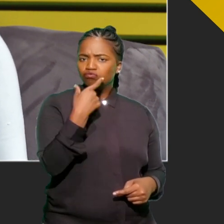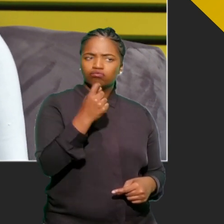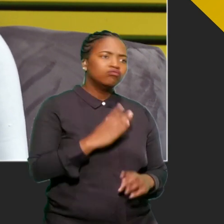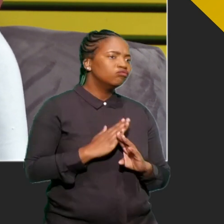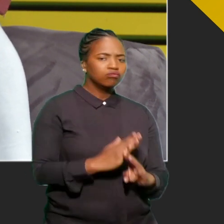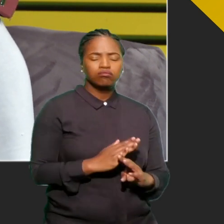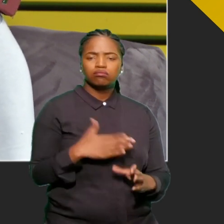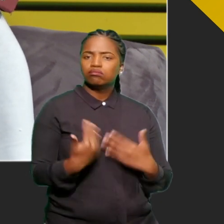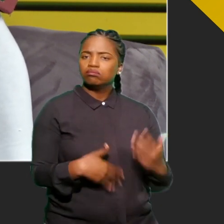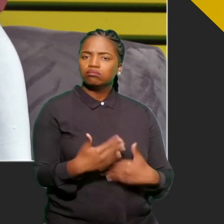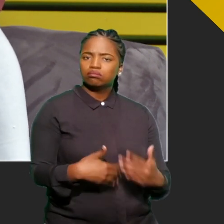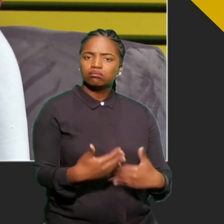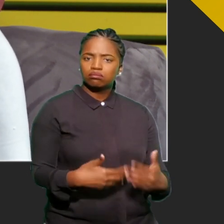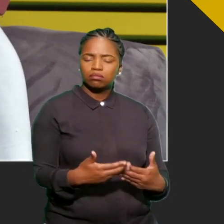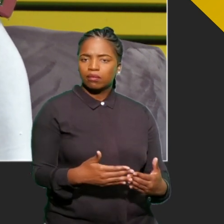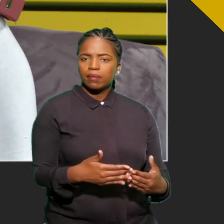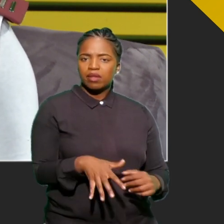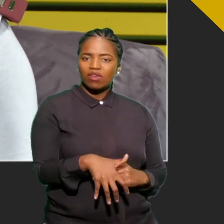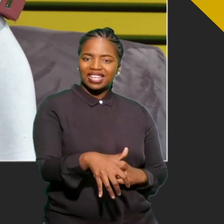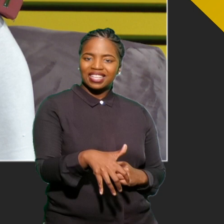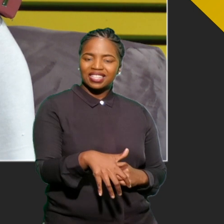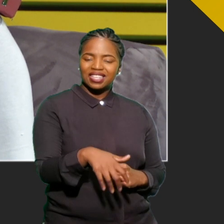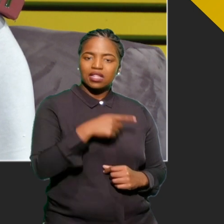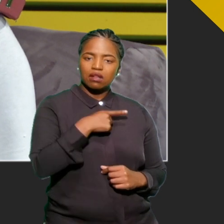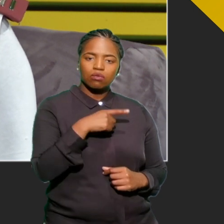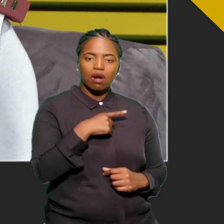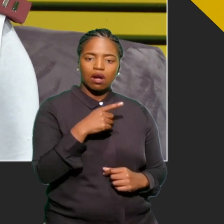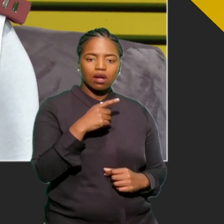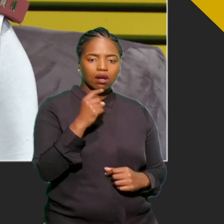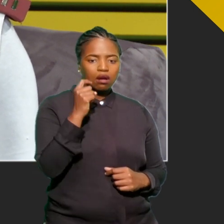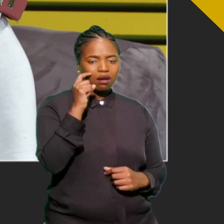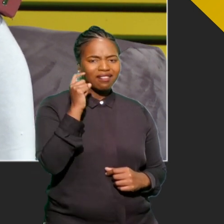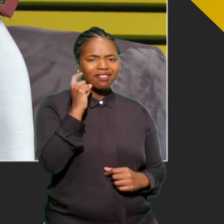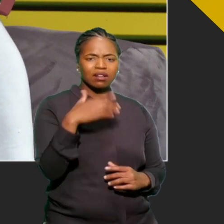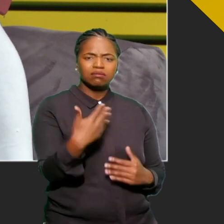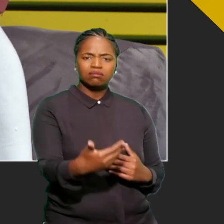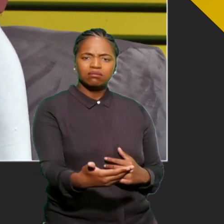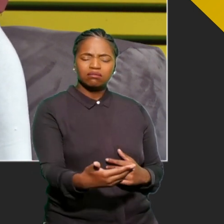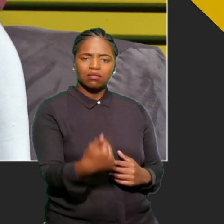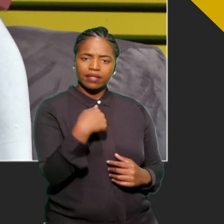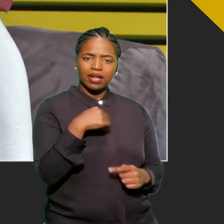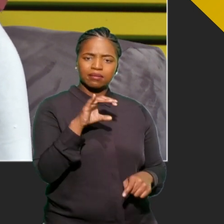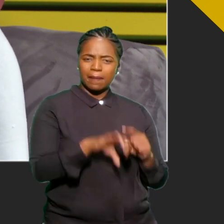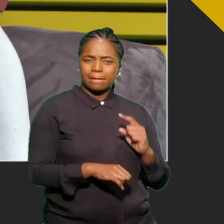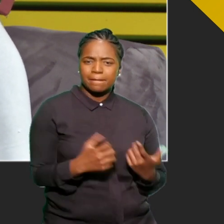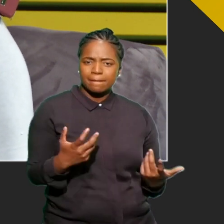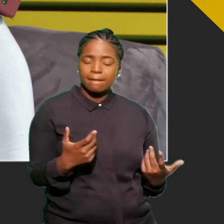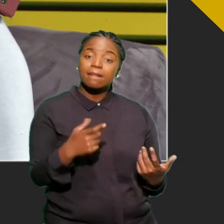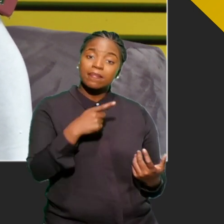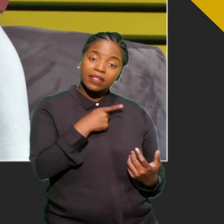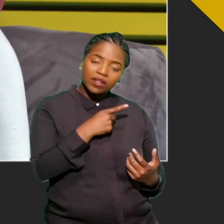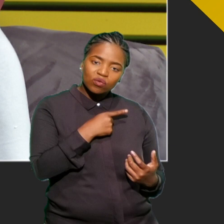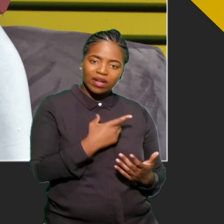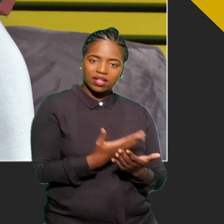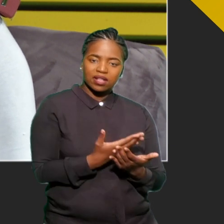fell pregnant and then it delayed her from getting prenatal care at a very early stage, and that could have resulted